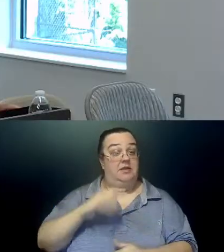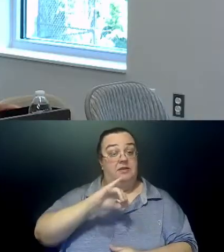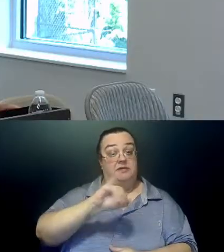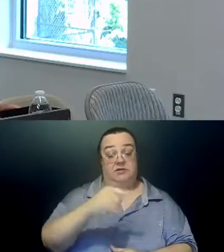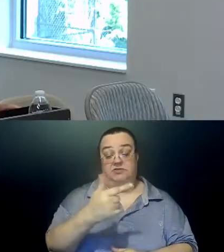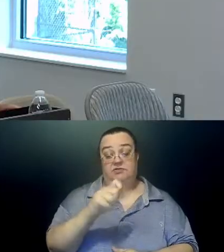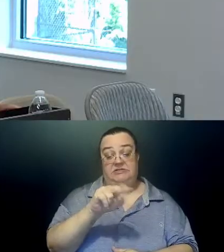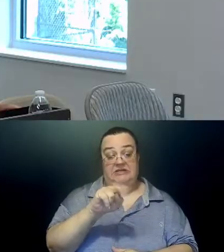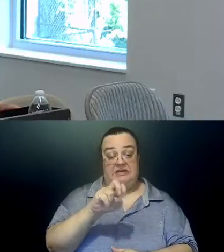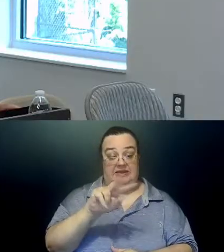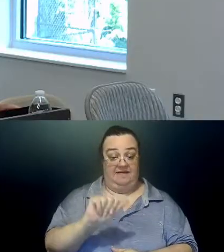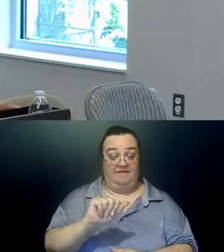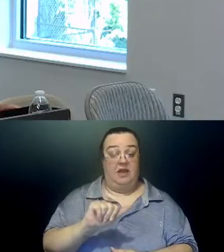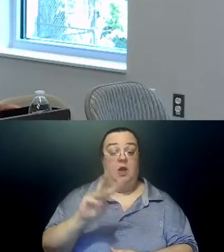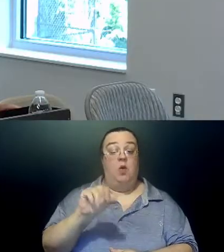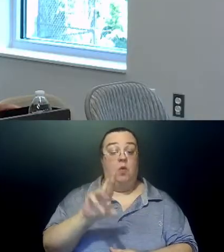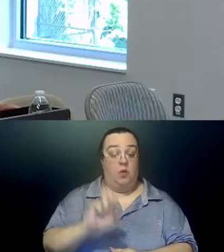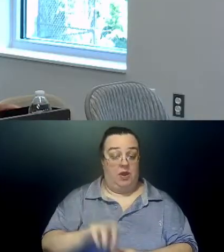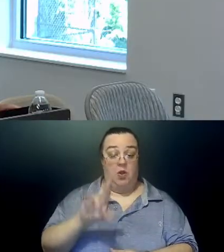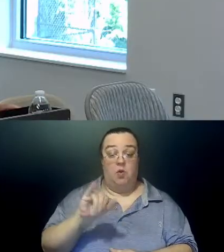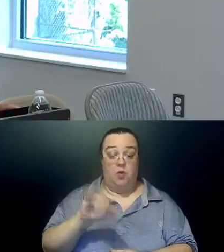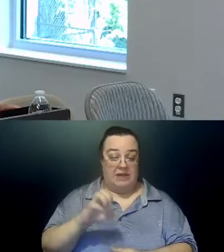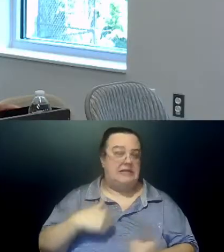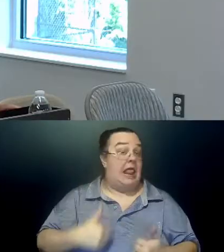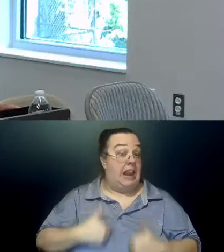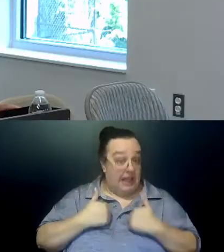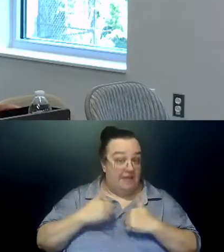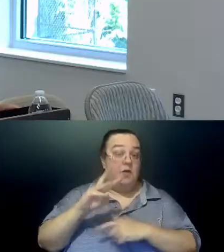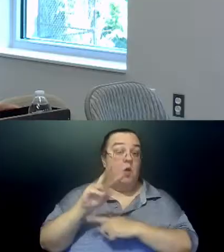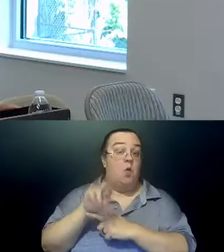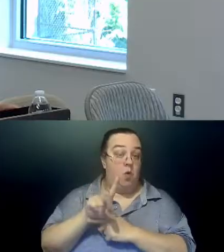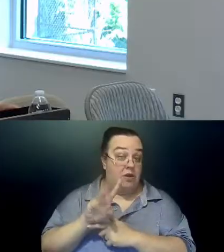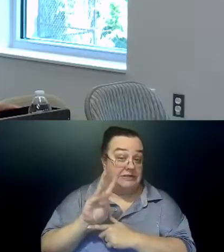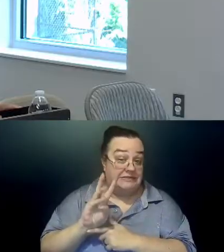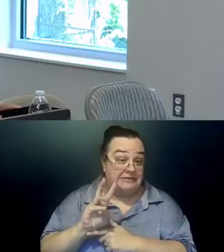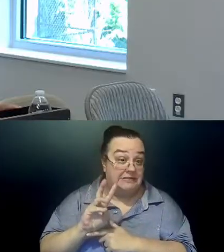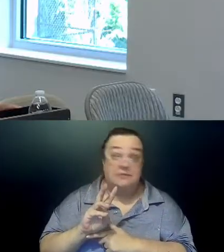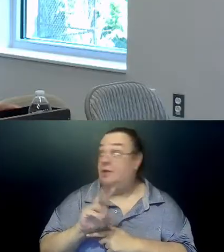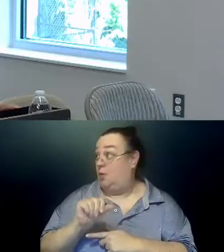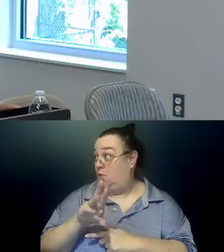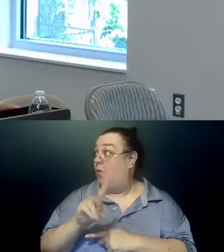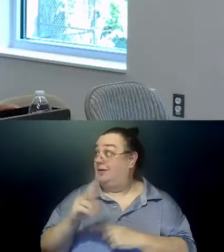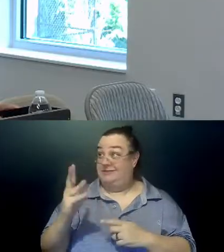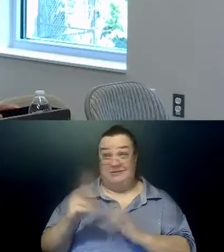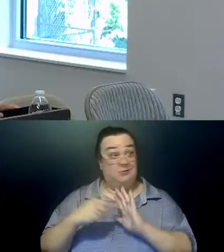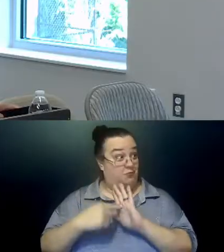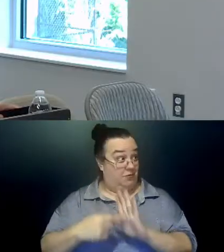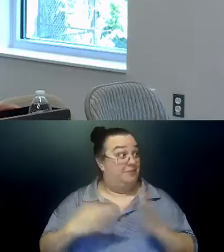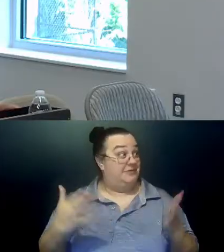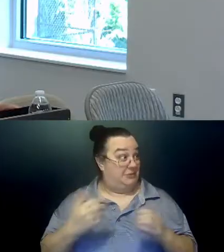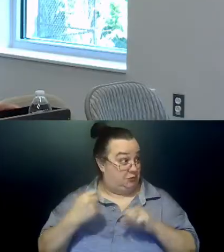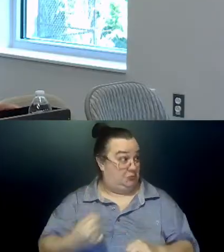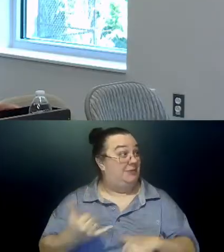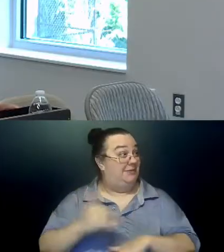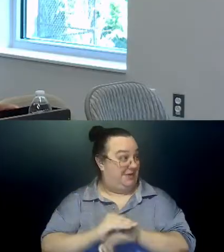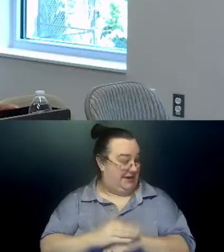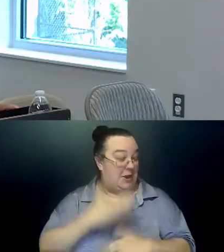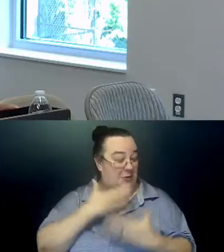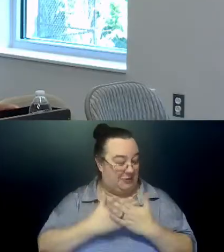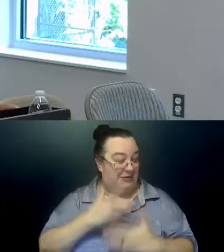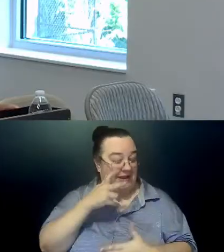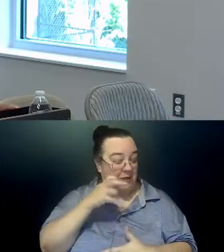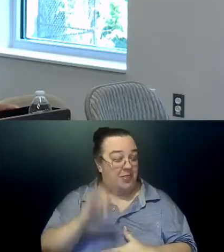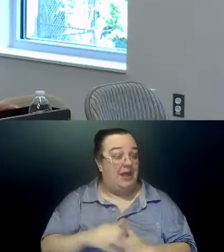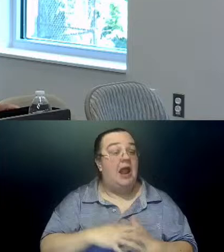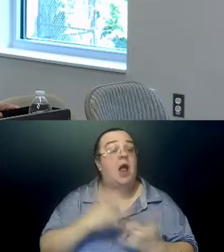Ware Rice, and I live in Ward 6. Ward 6 is in the house tonight. Good to hear that. Yes. I just want to